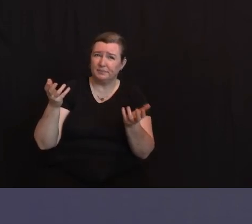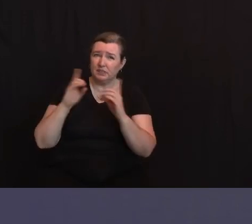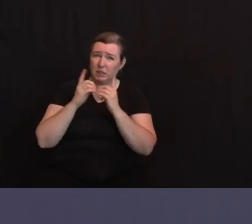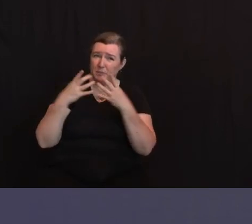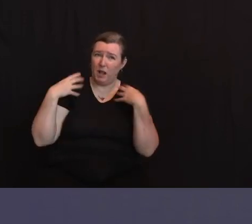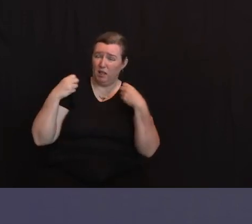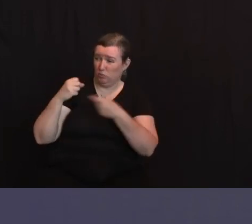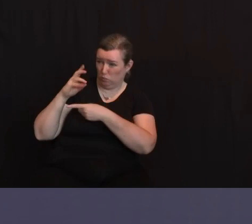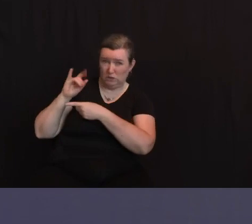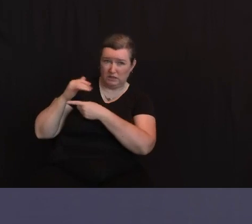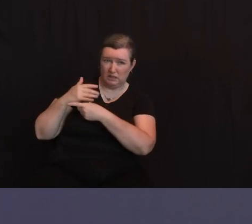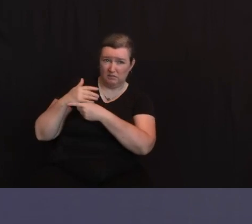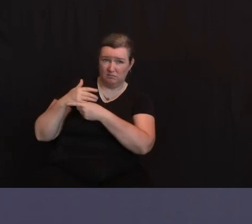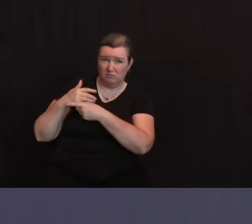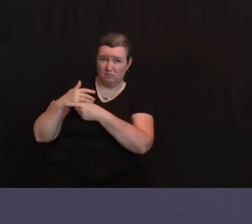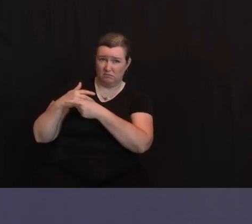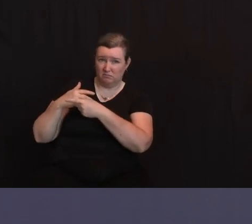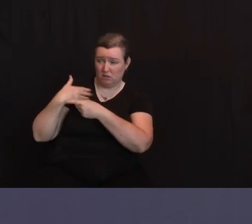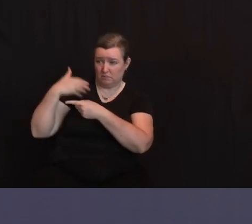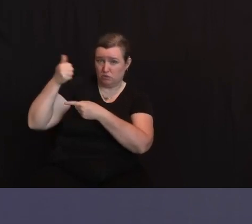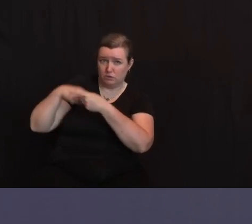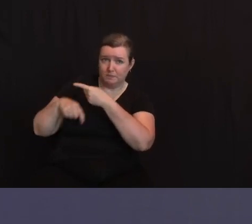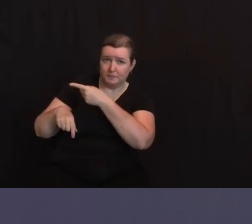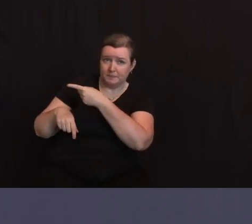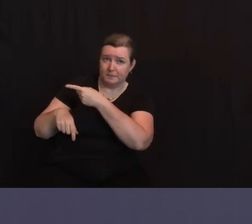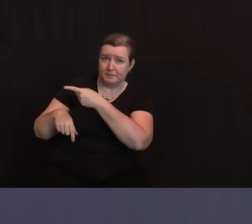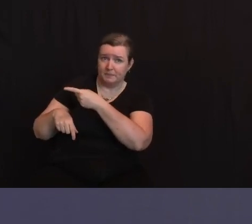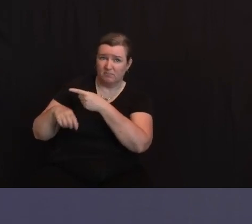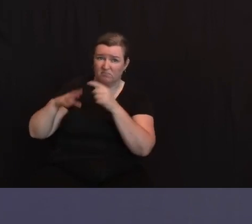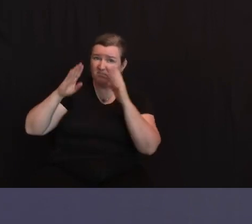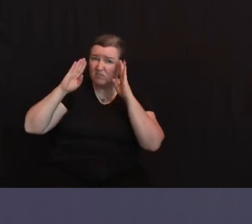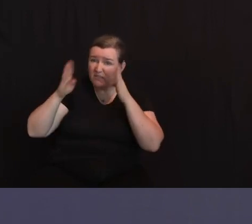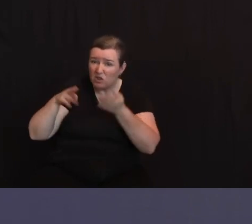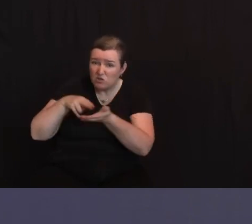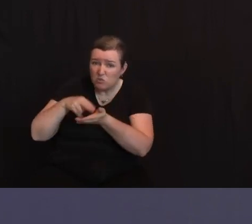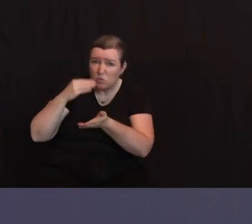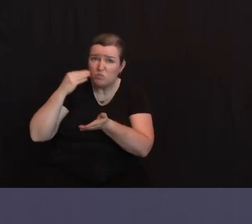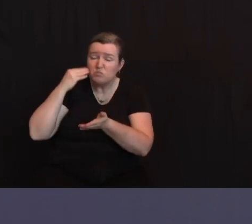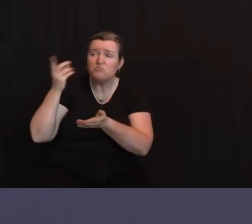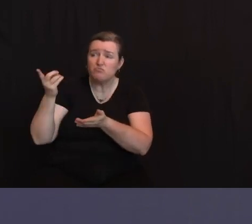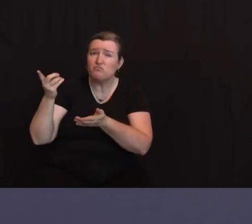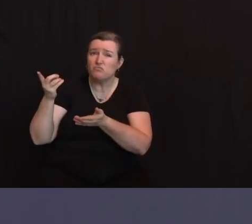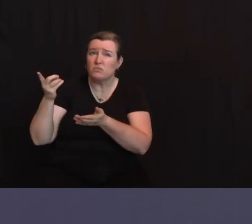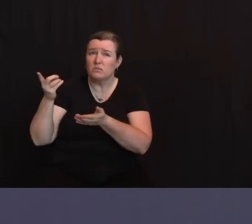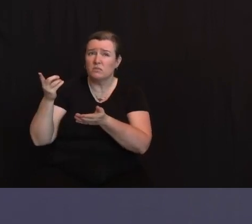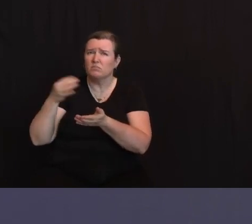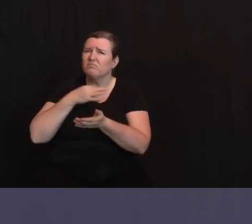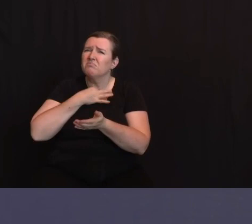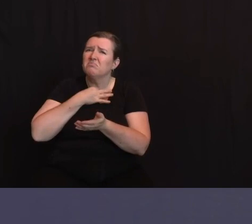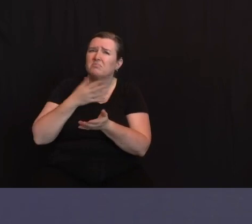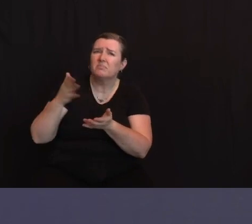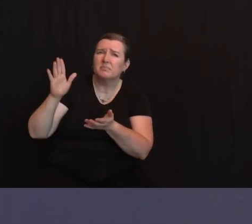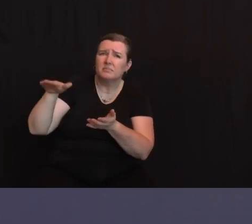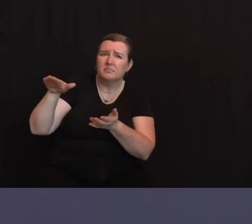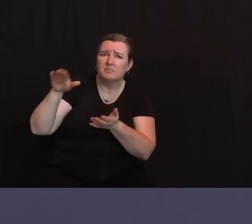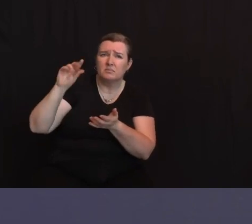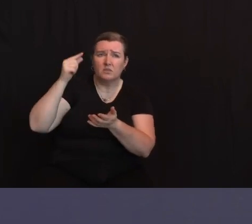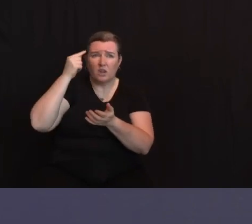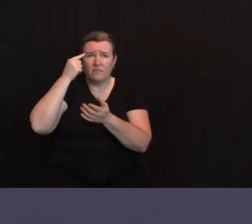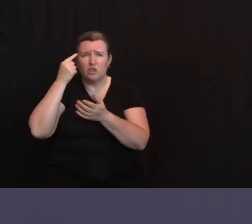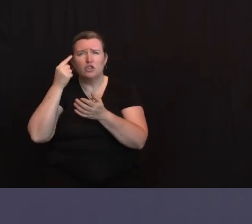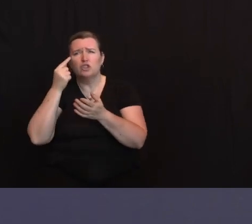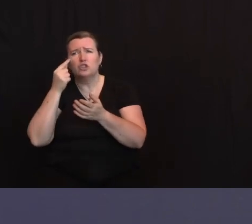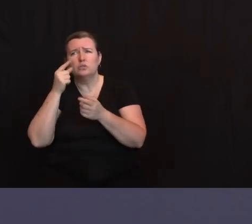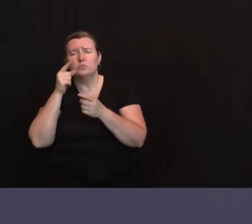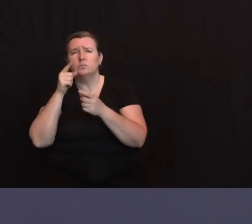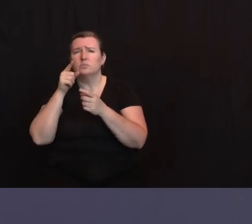to efforts that are underway at the nursing homes and so forth. But I would like to ask Governor for your reaction in terms